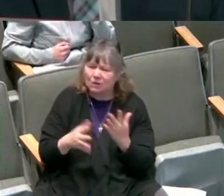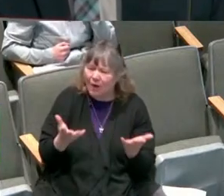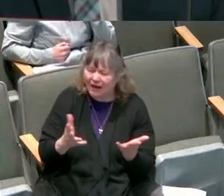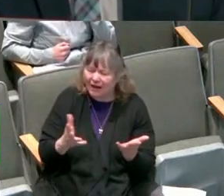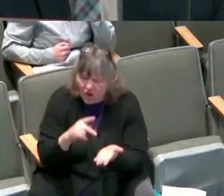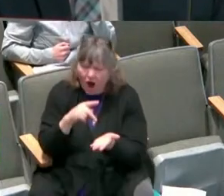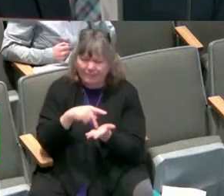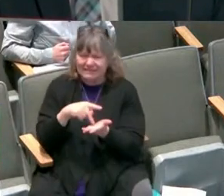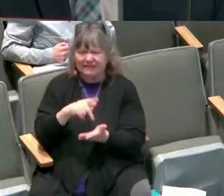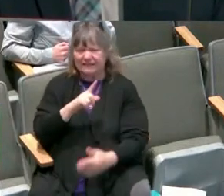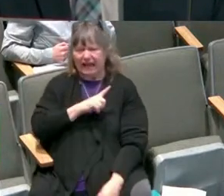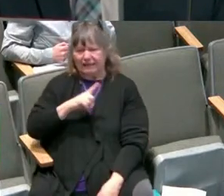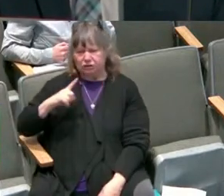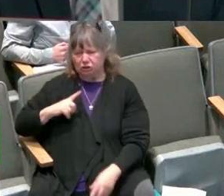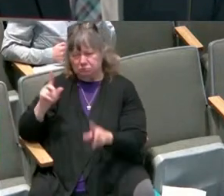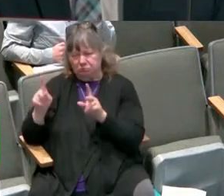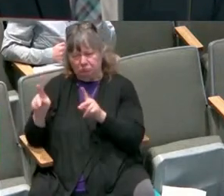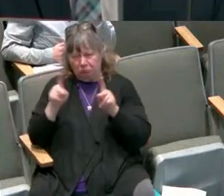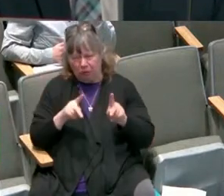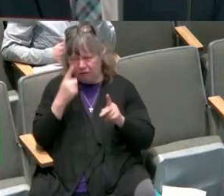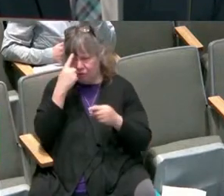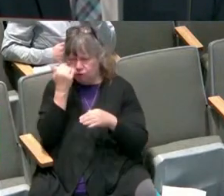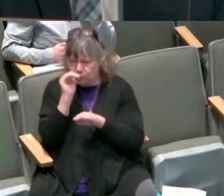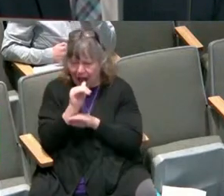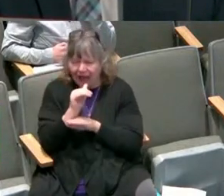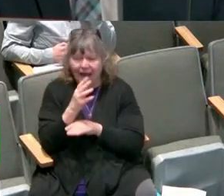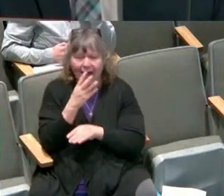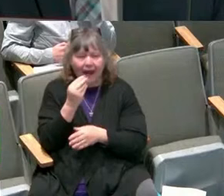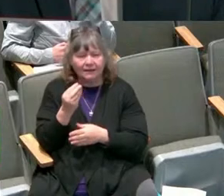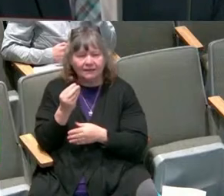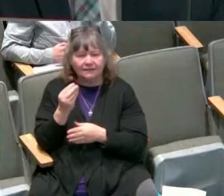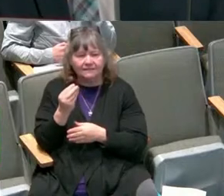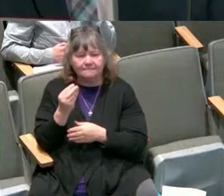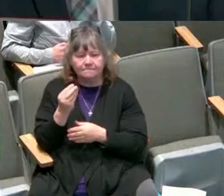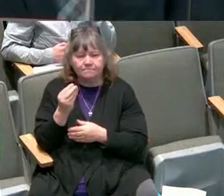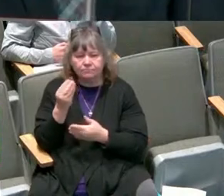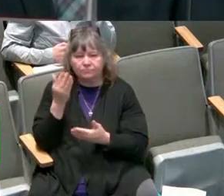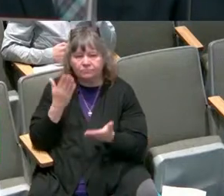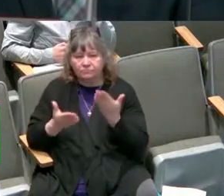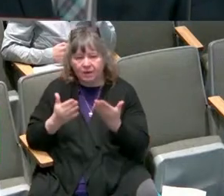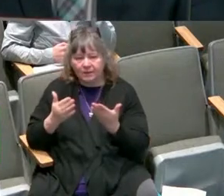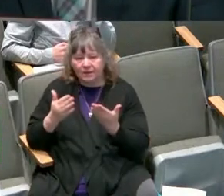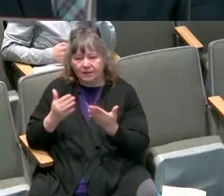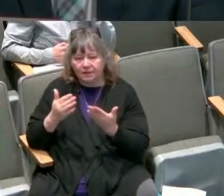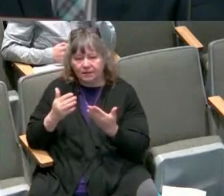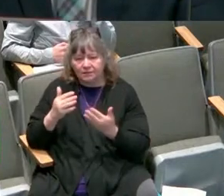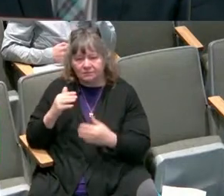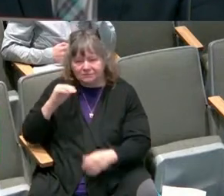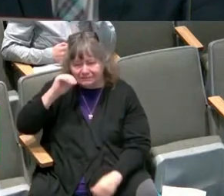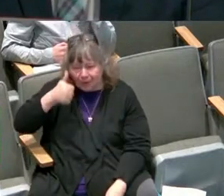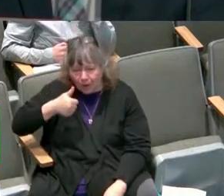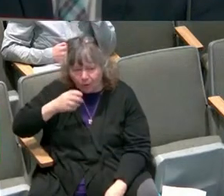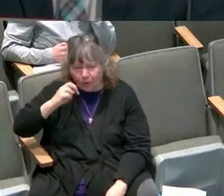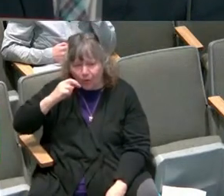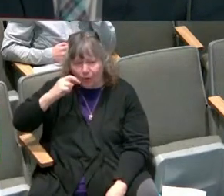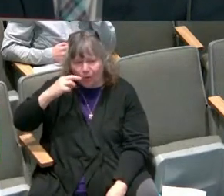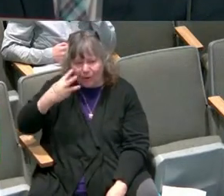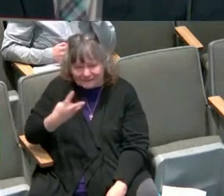Hopkinton legislature for tonight and maybe another night or two